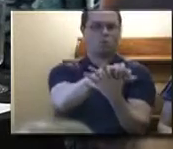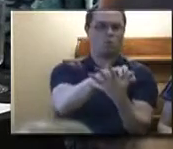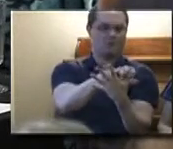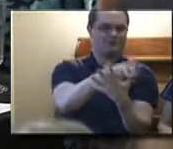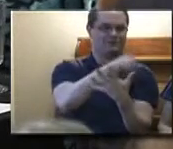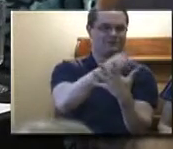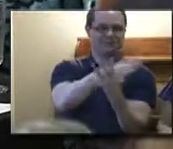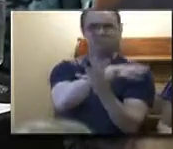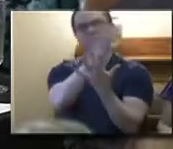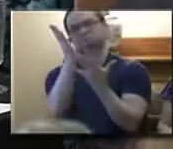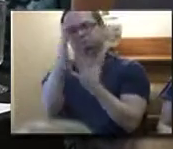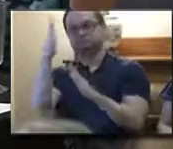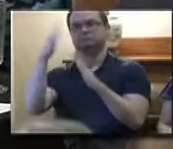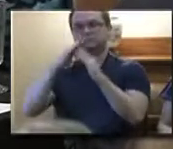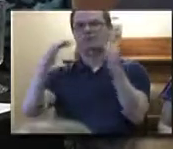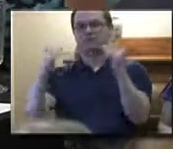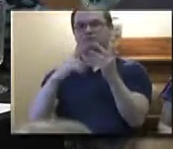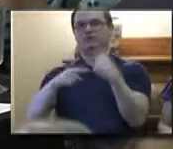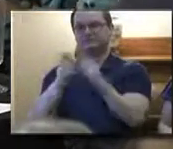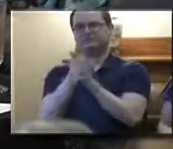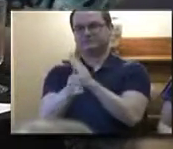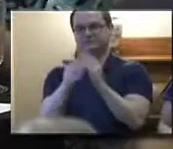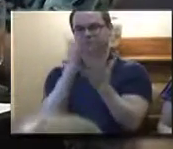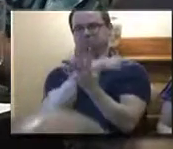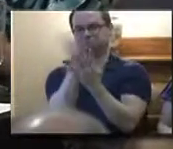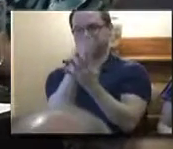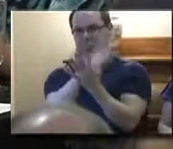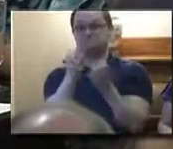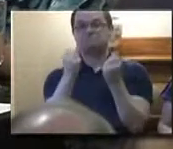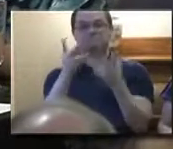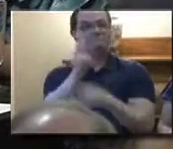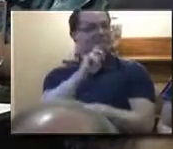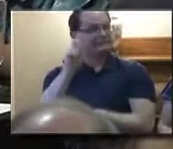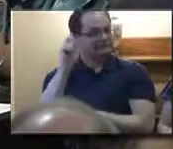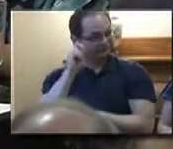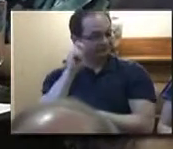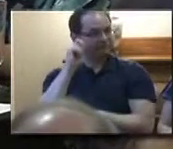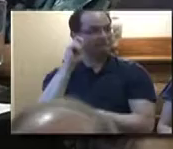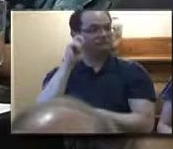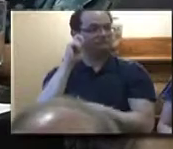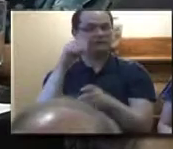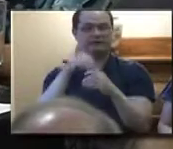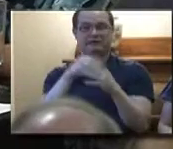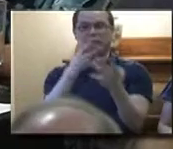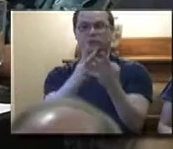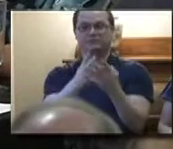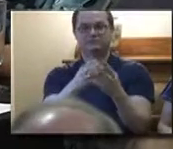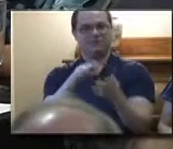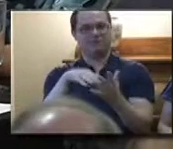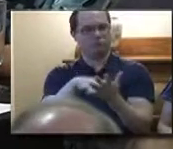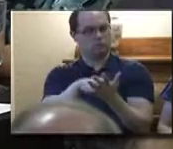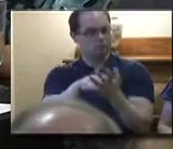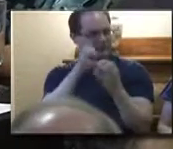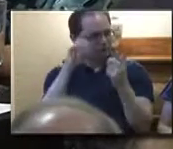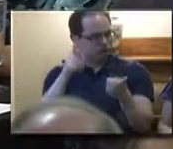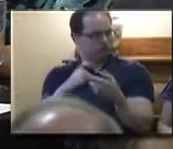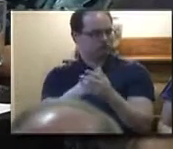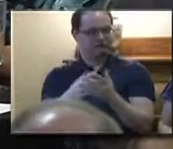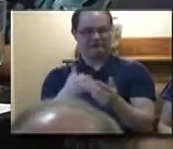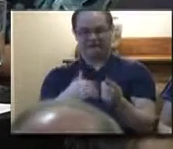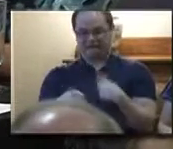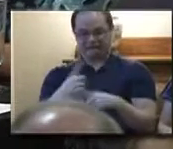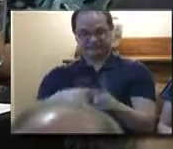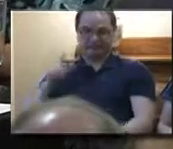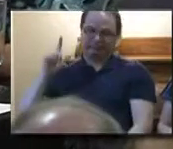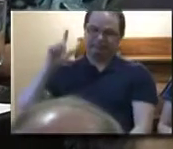very high signing. And many of these deaf suspects or inmates had very poor education. They got signing very